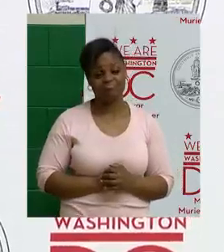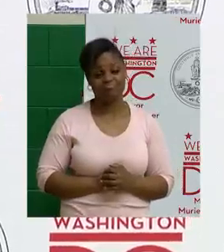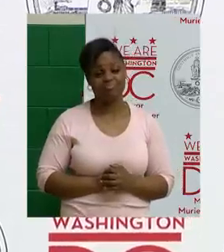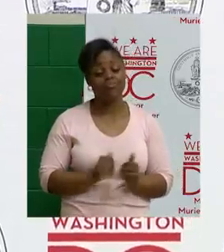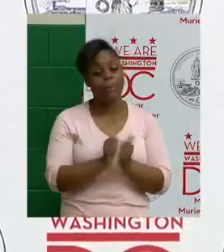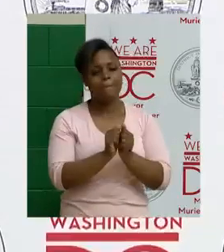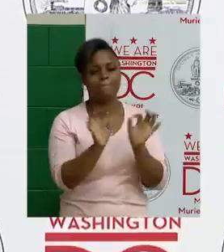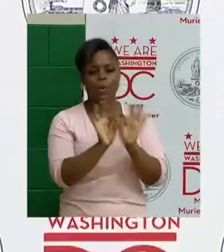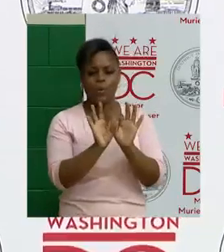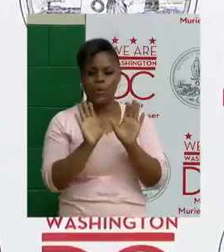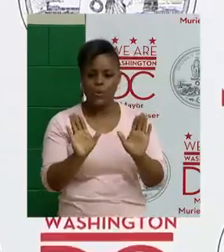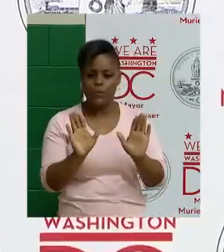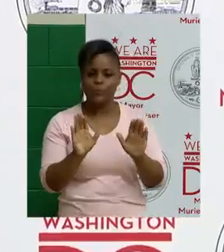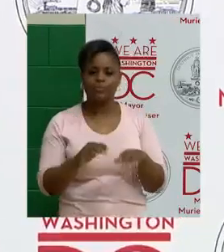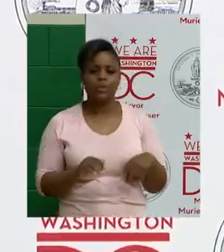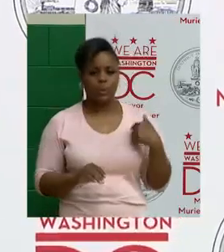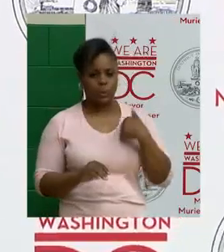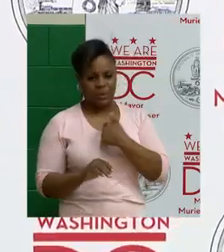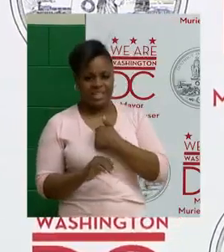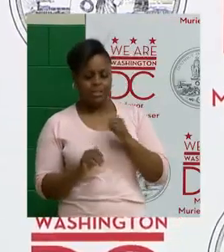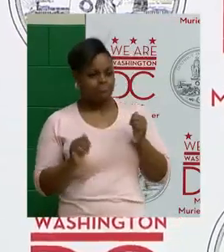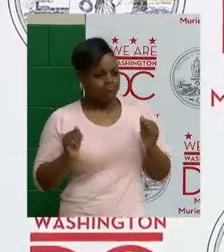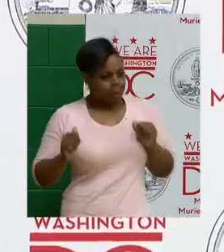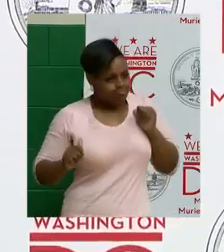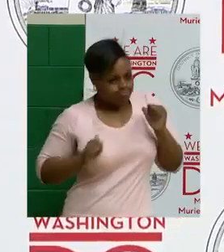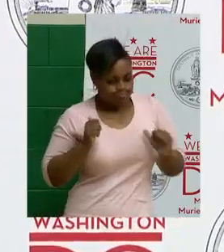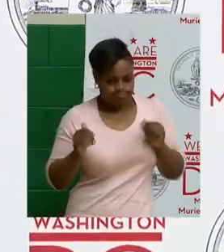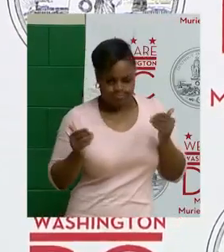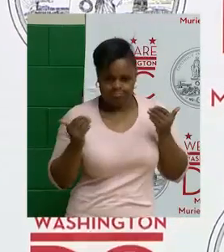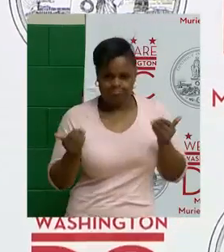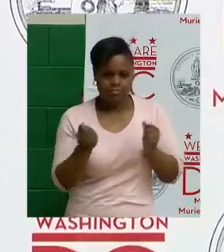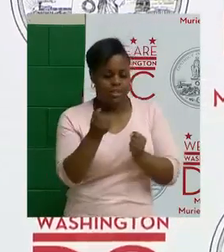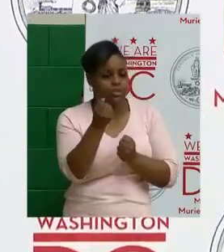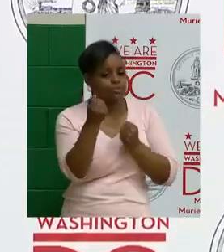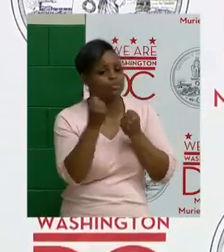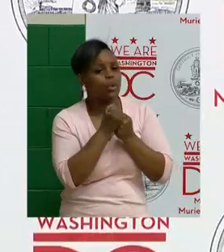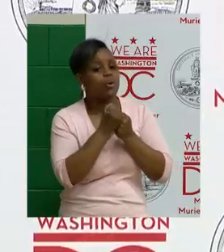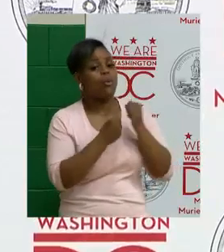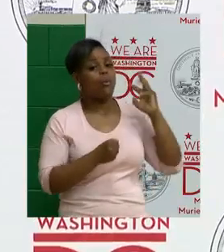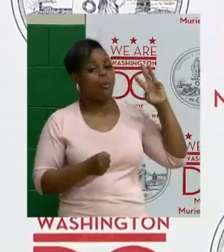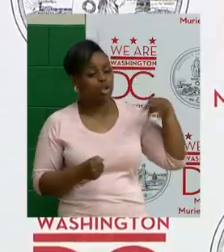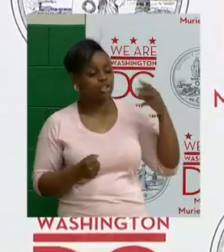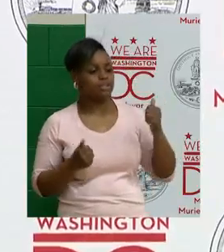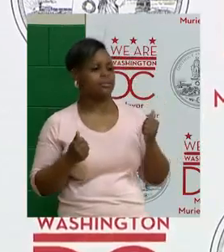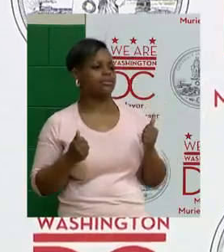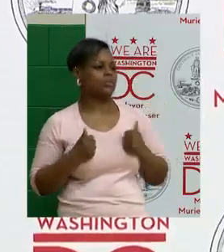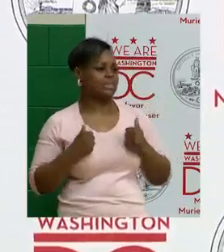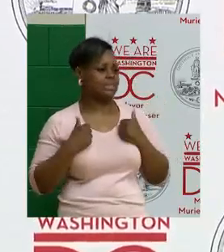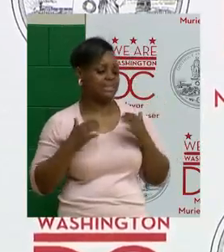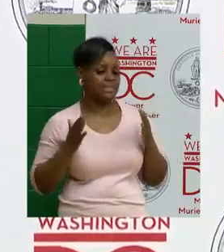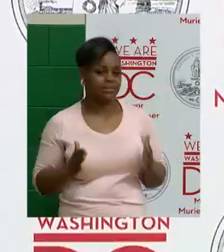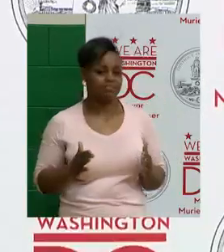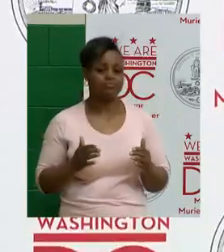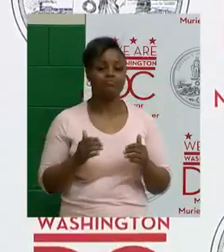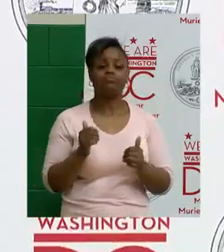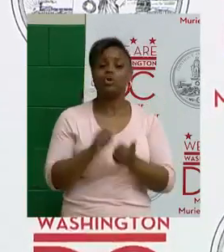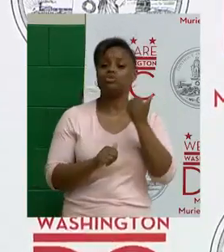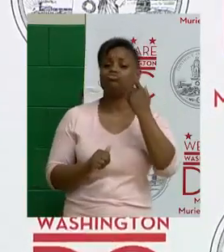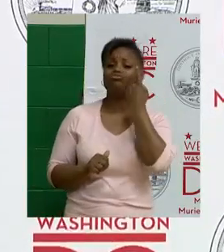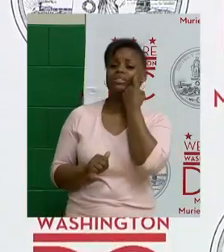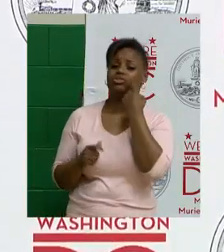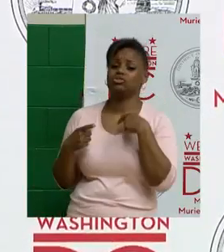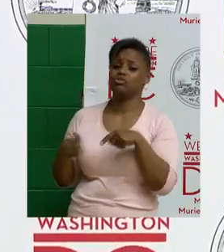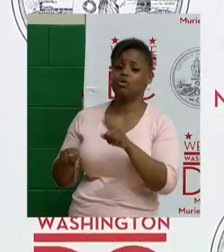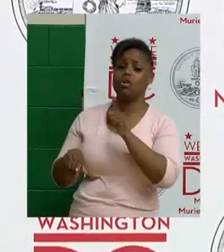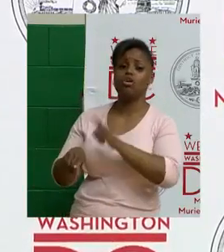we have been able to step up and support Washingtonians, and most recently, I should say, during the longest federal